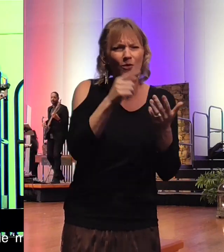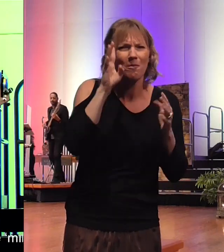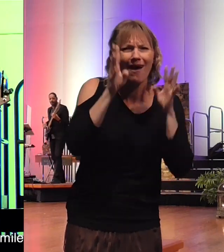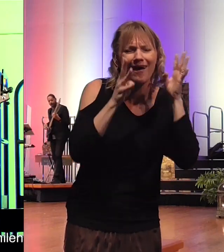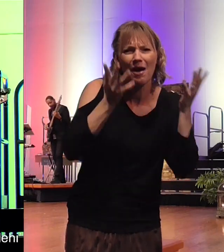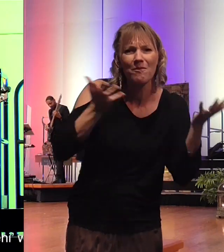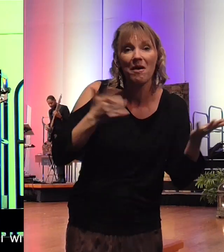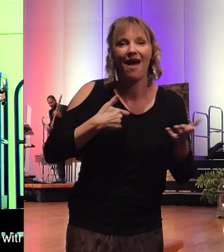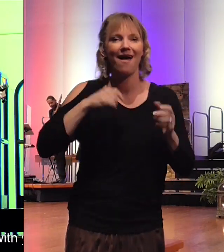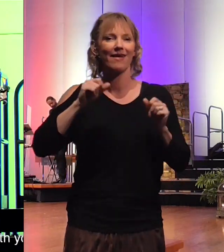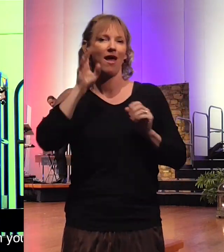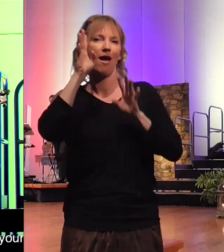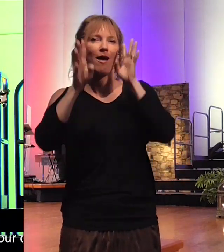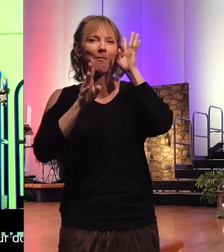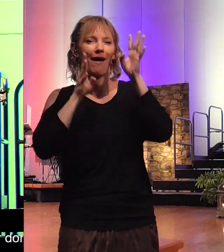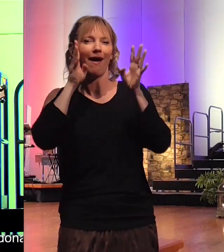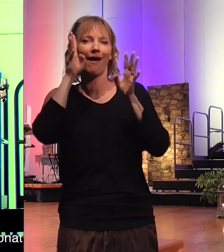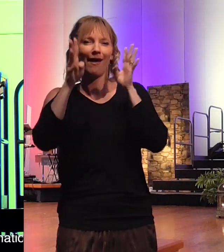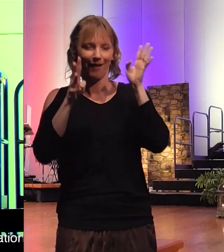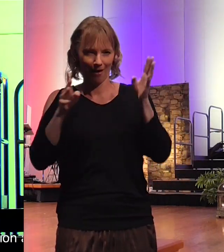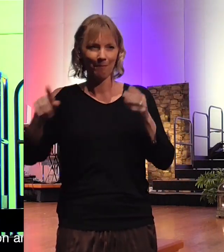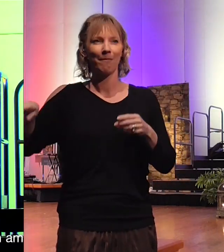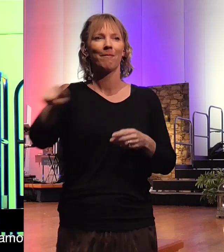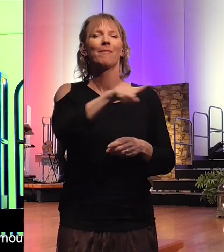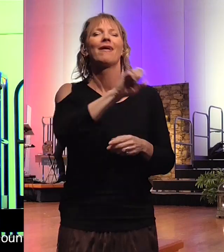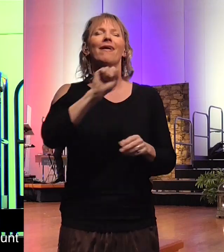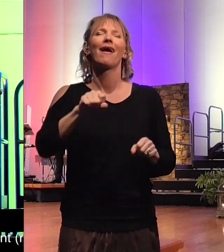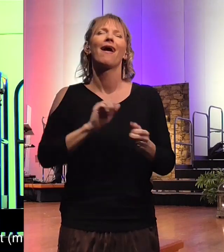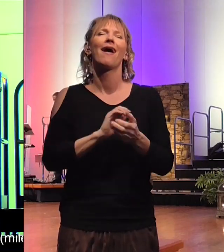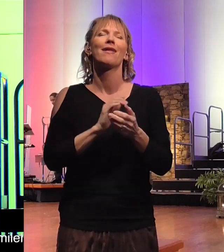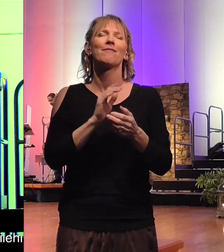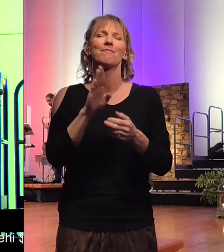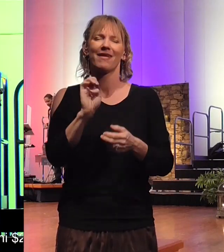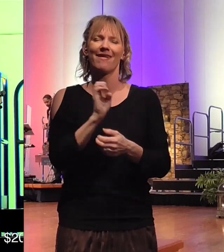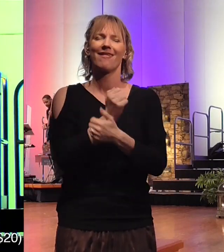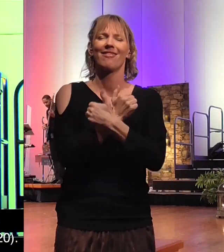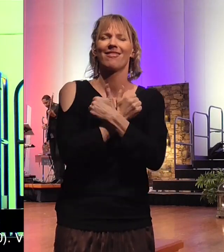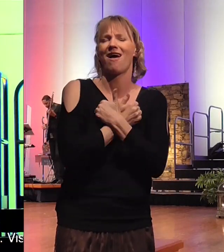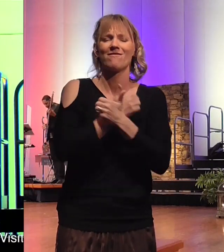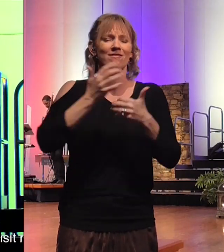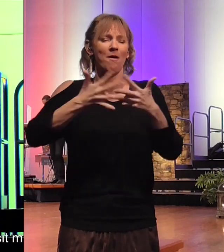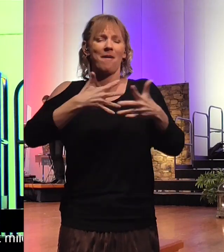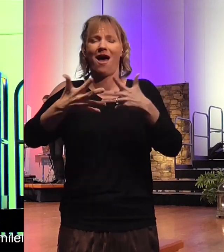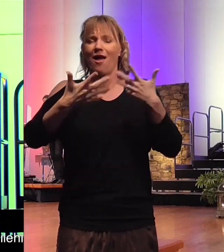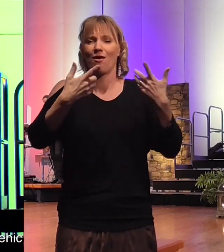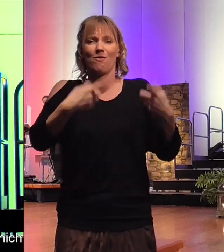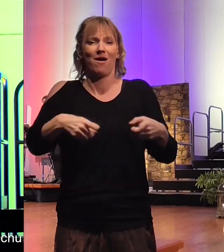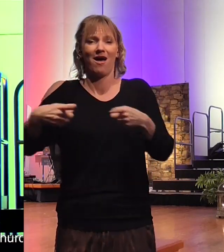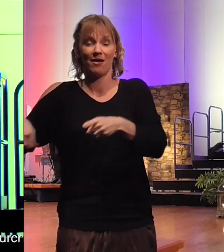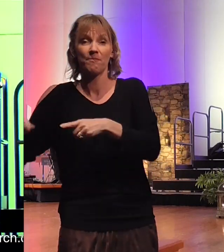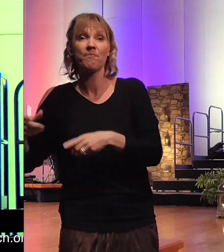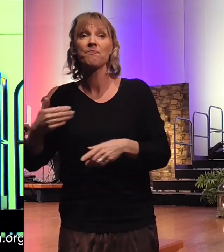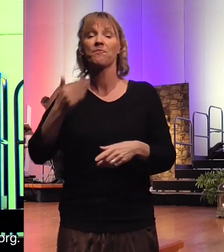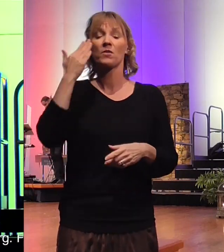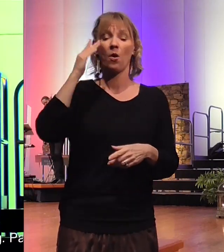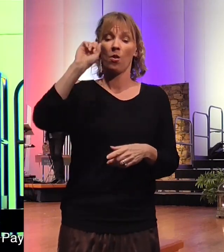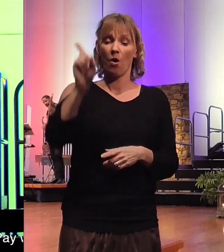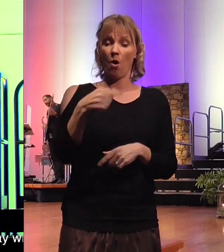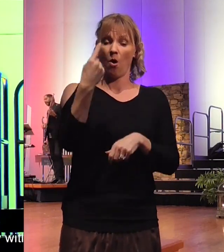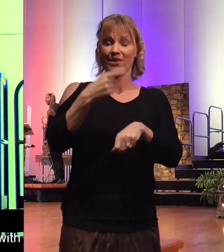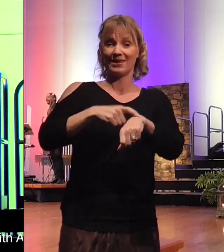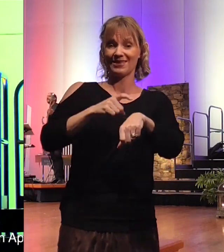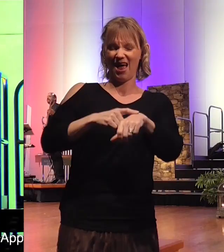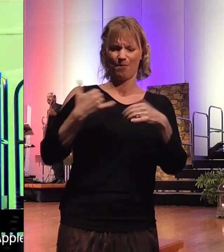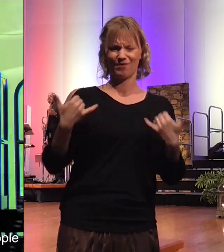up. There you could be loved no matter what. You know, the only time is right